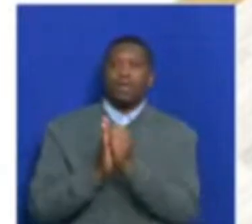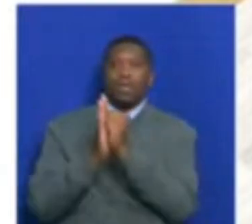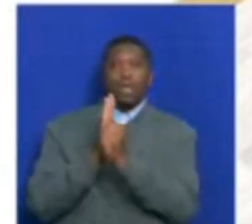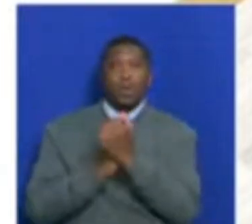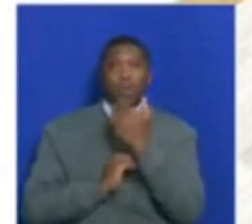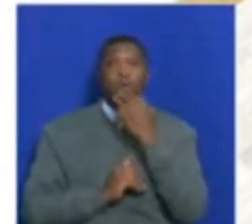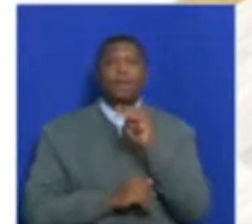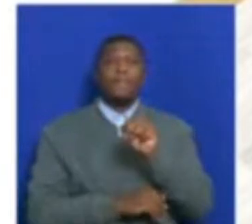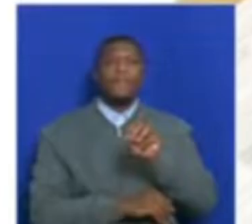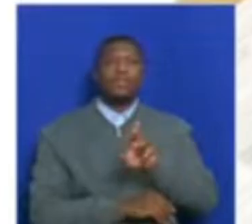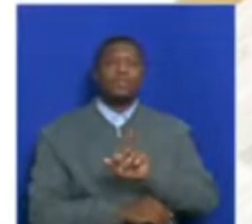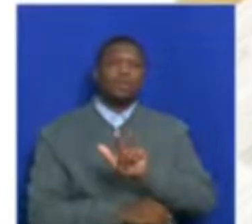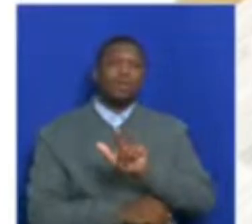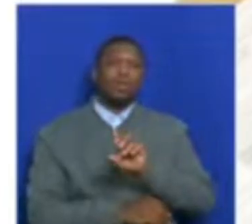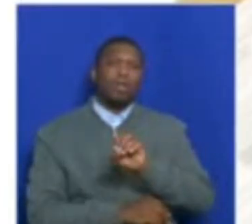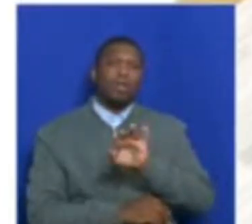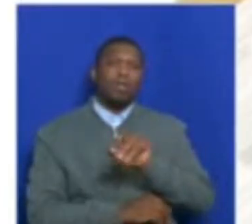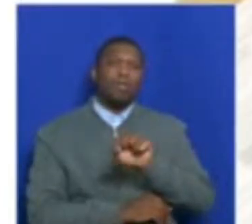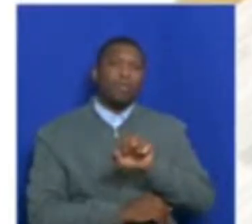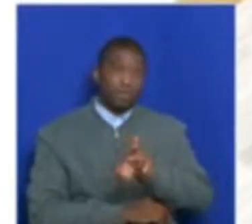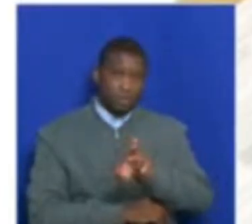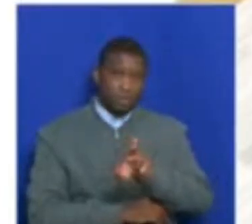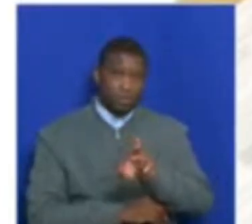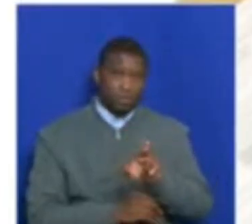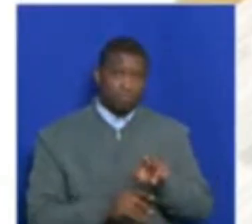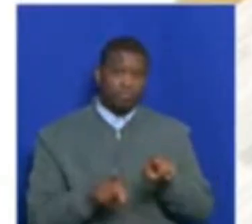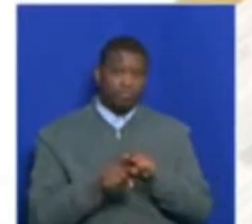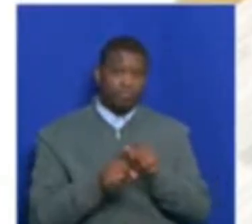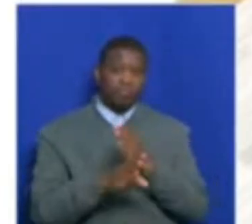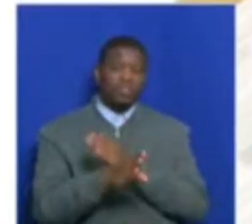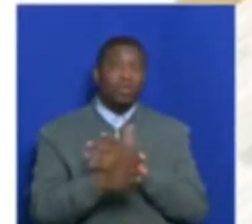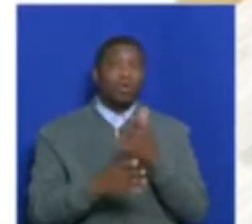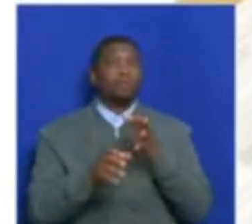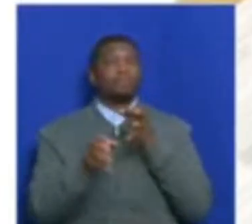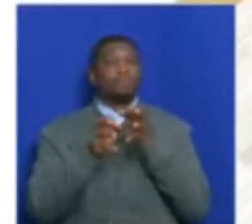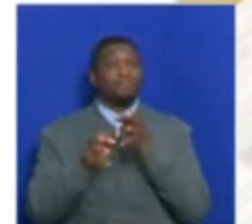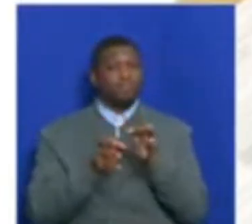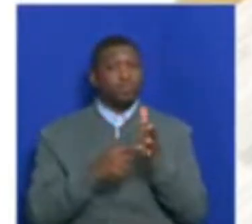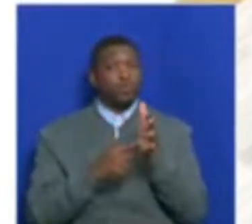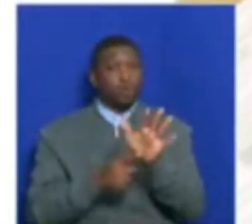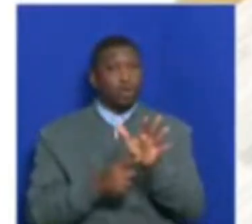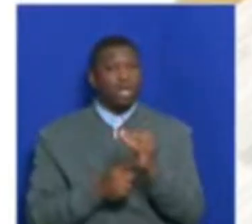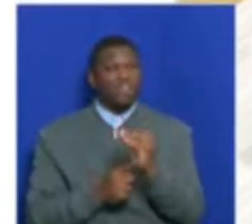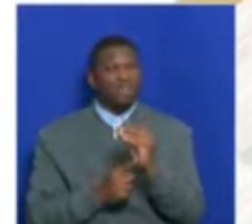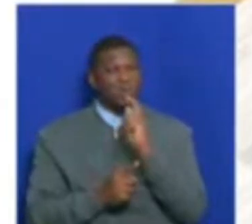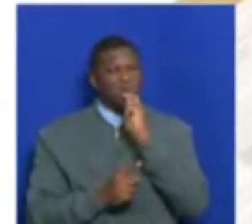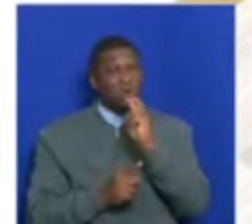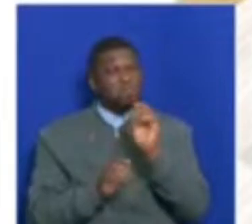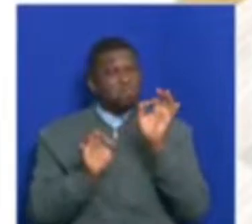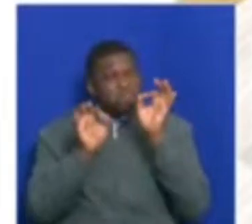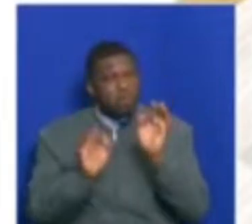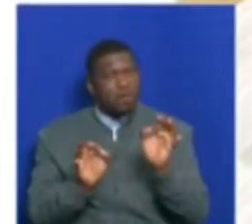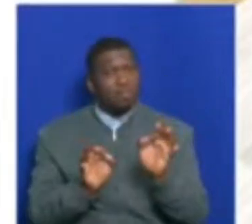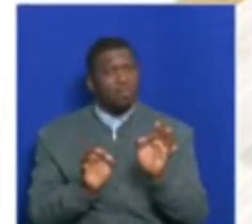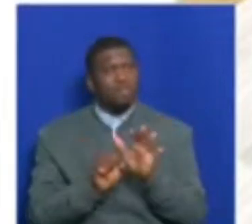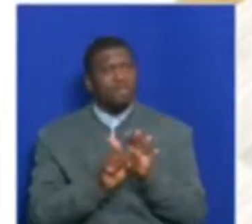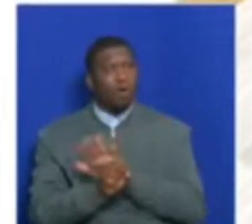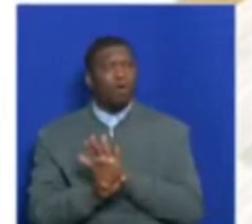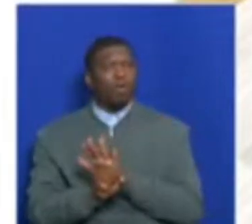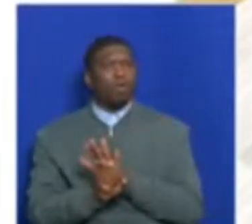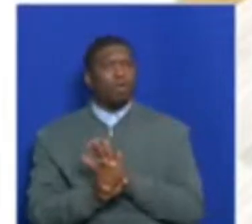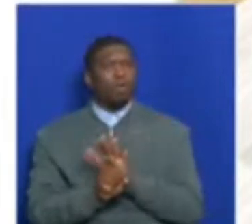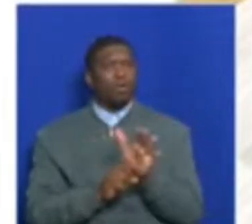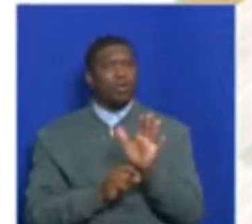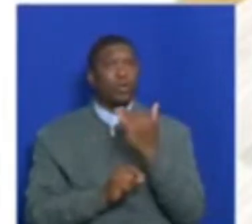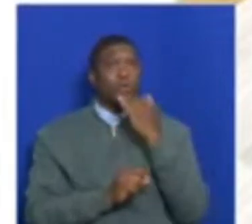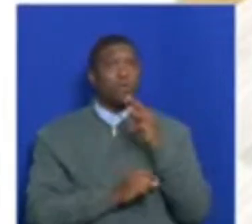I show below, there is at least a prima facie case that at the instance of Mr. Clive Naika,